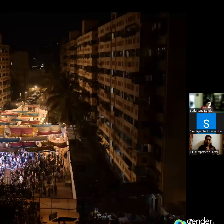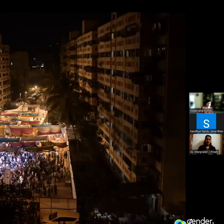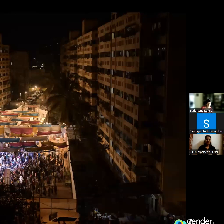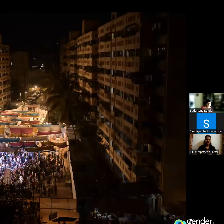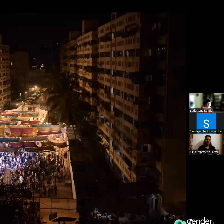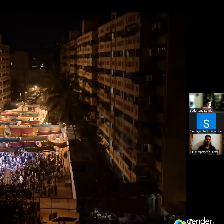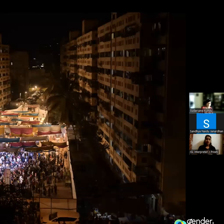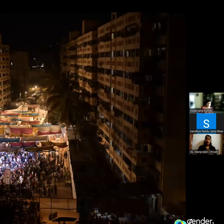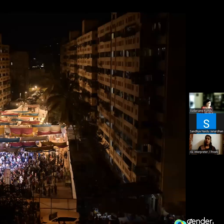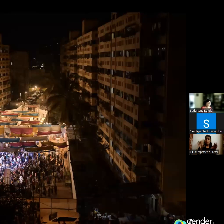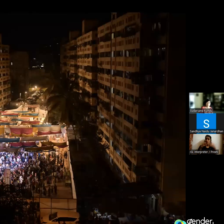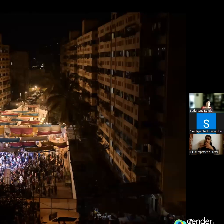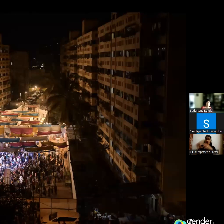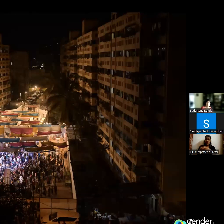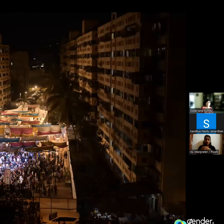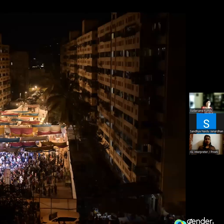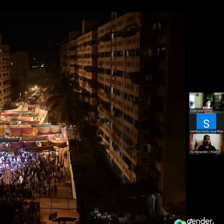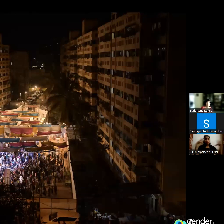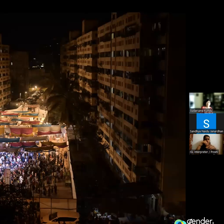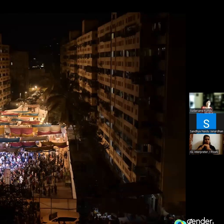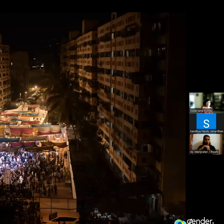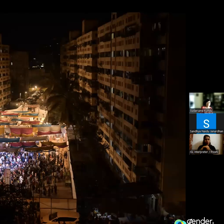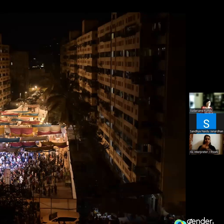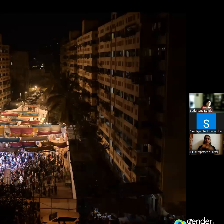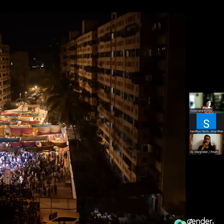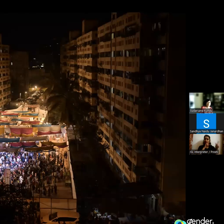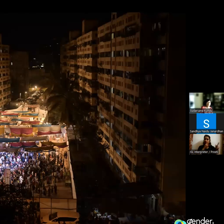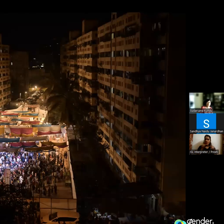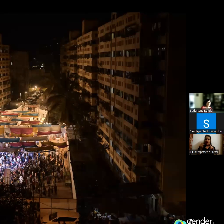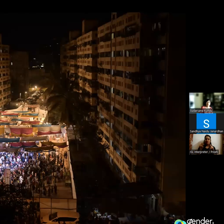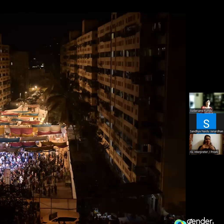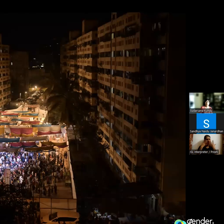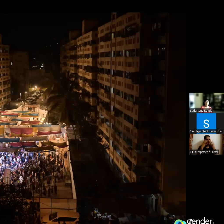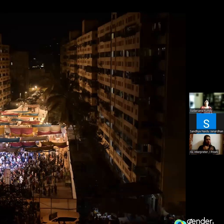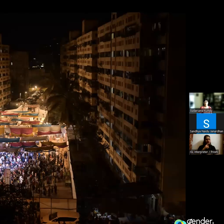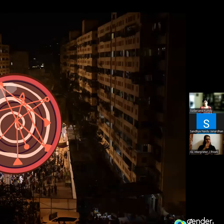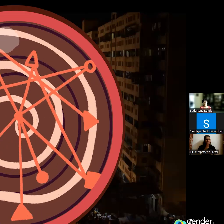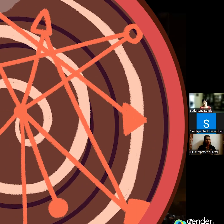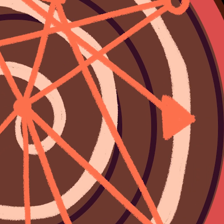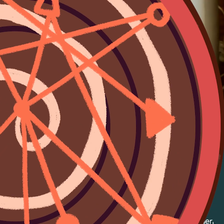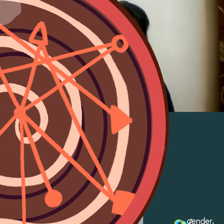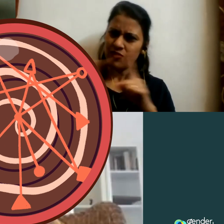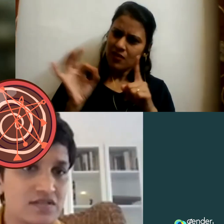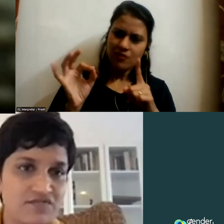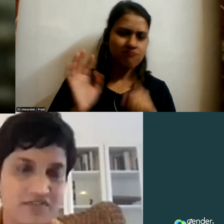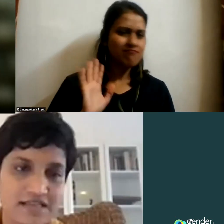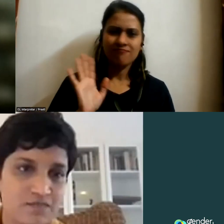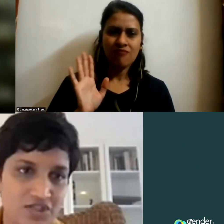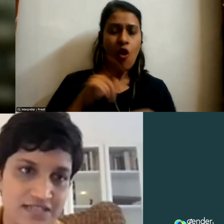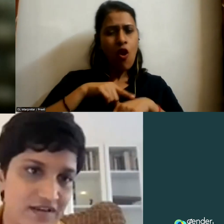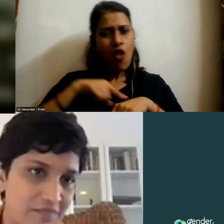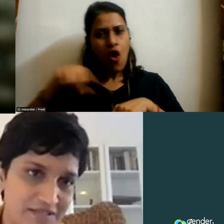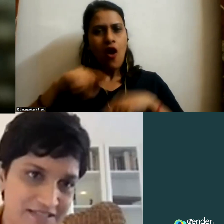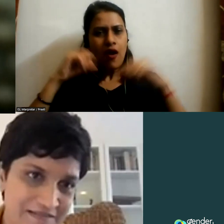that it takes a long time. It's a long sustained effort. It's not something that happens very quickly. I like to use the phrase